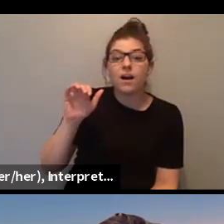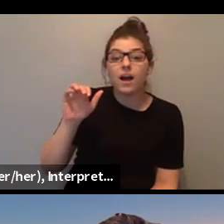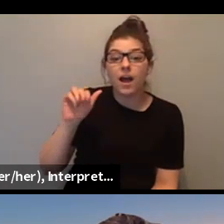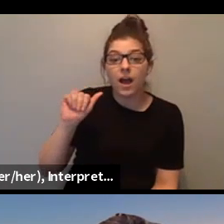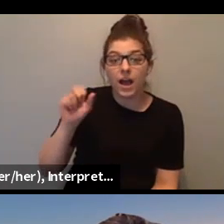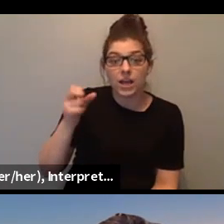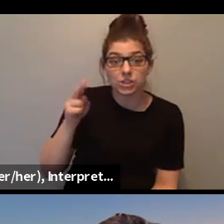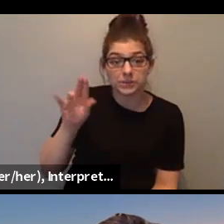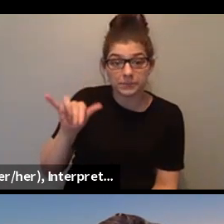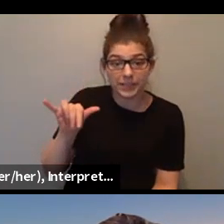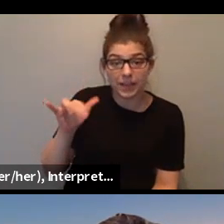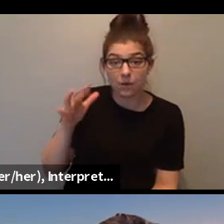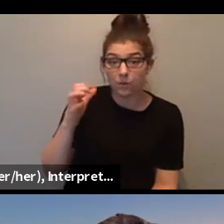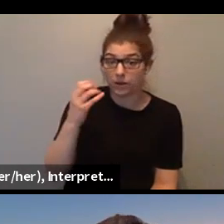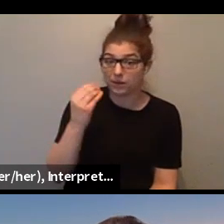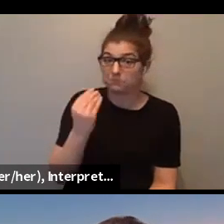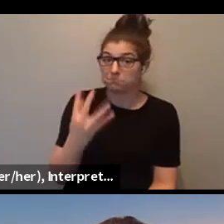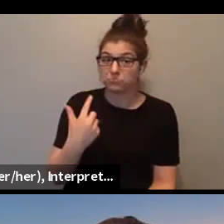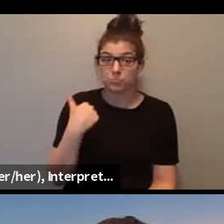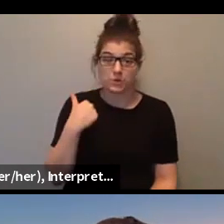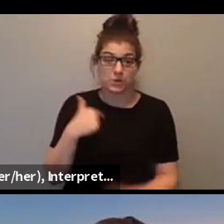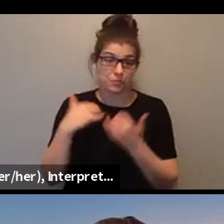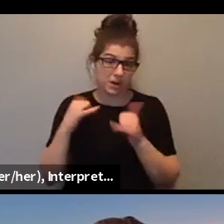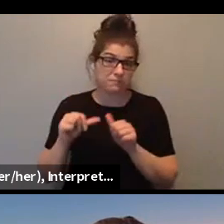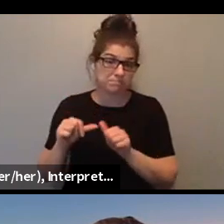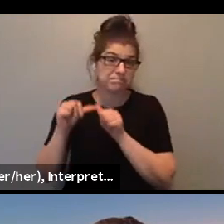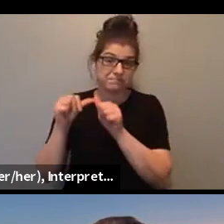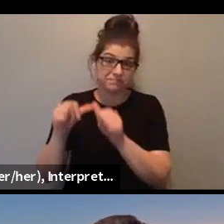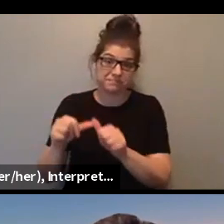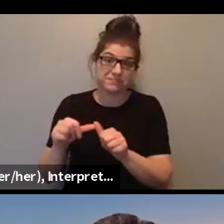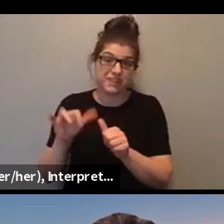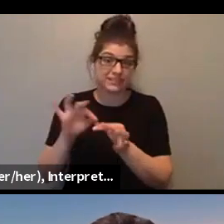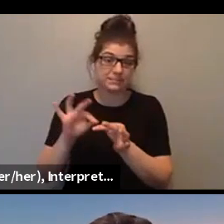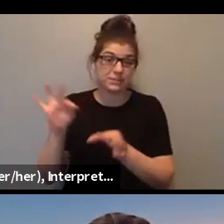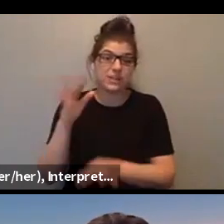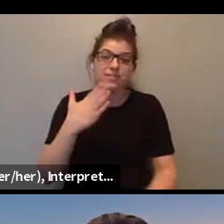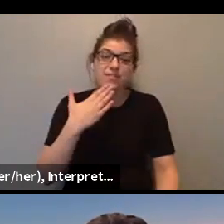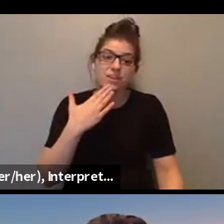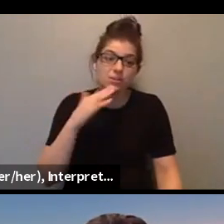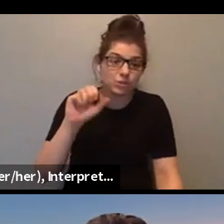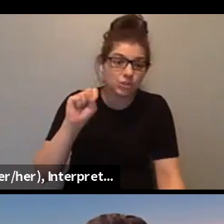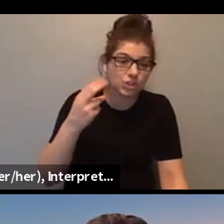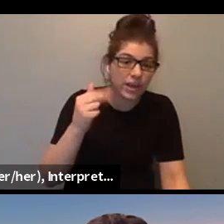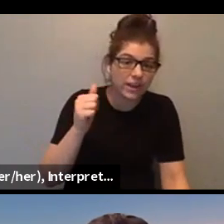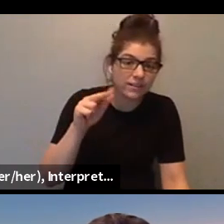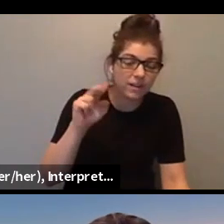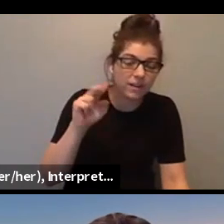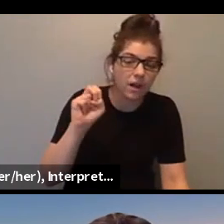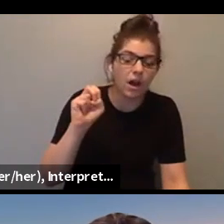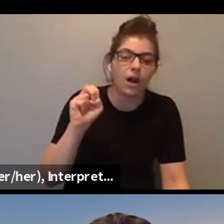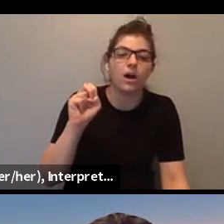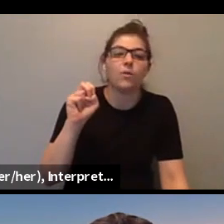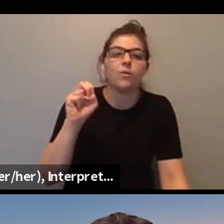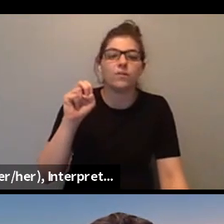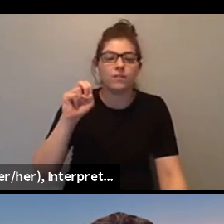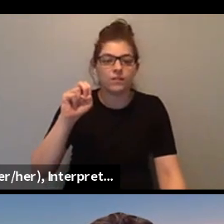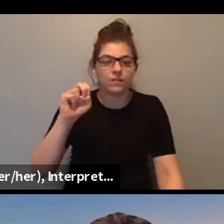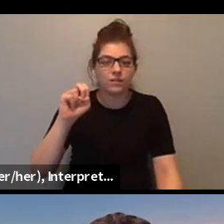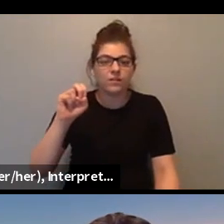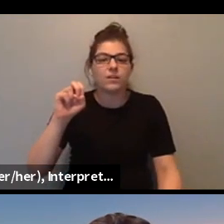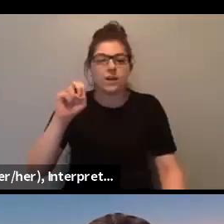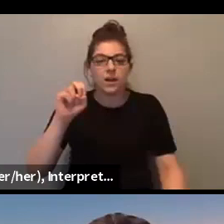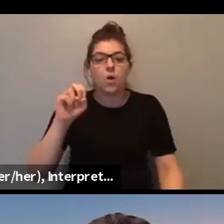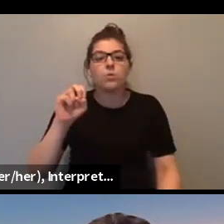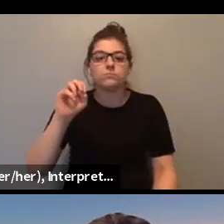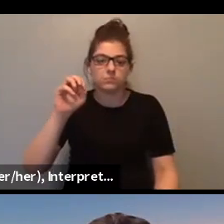Shane. Thank you, Joseph. Thank you, Miguel. Thank you, Millicent. Thank you, Hollis. Thank